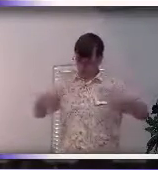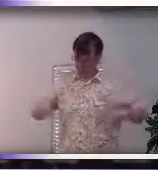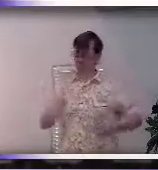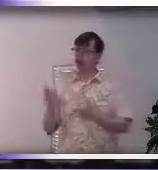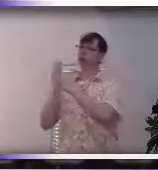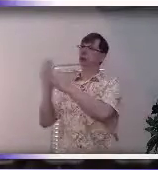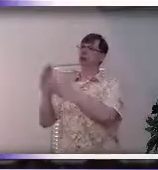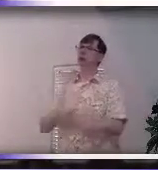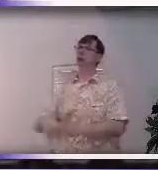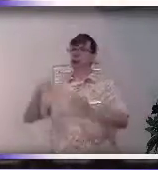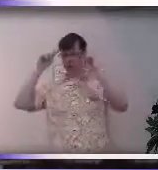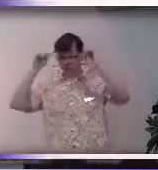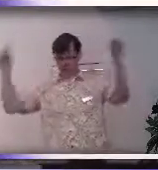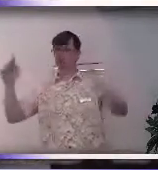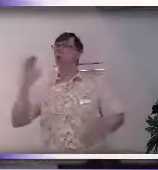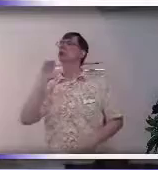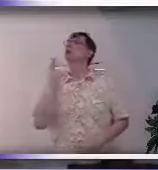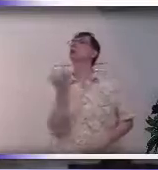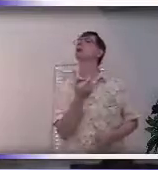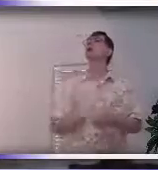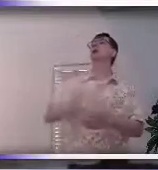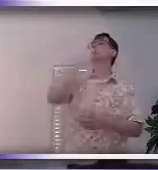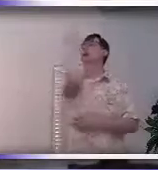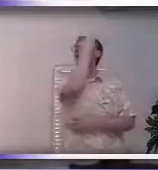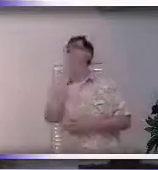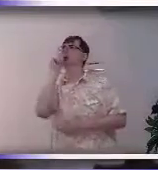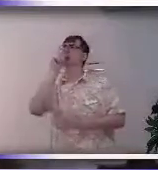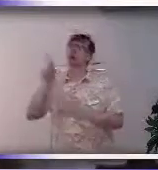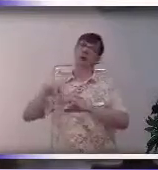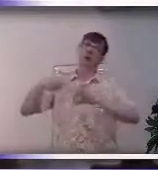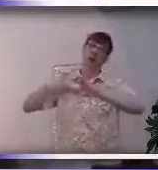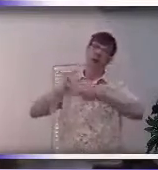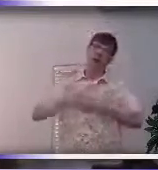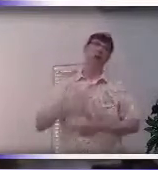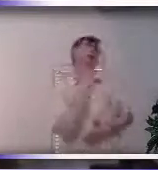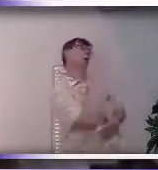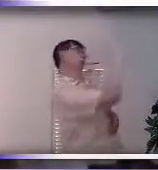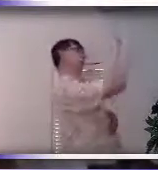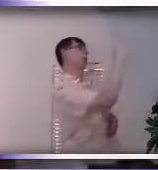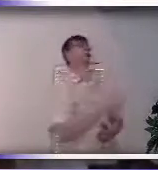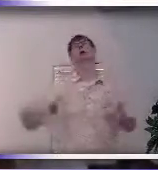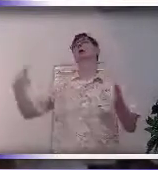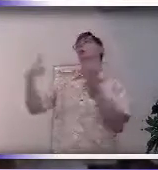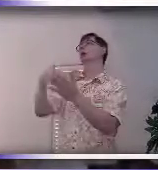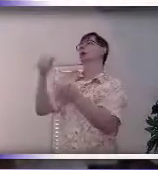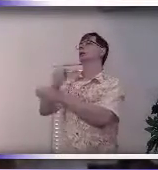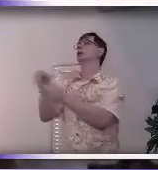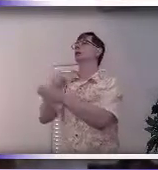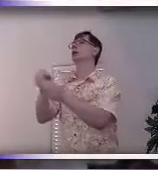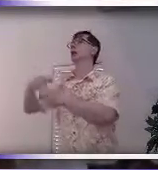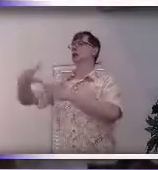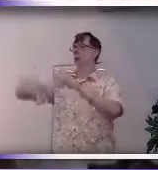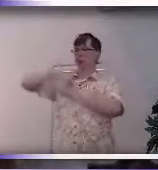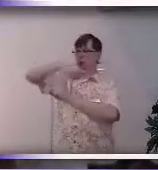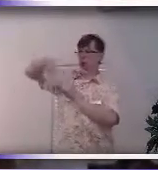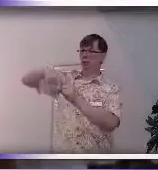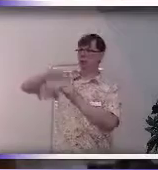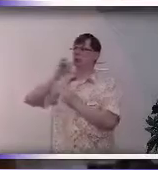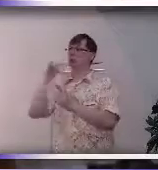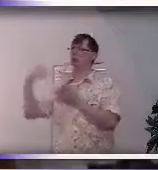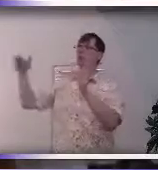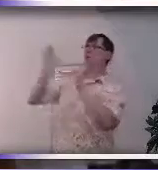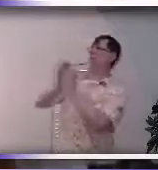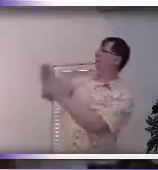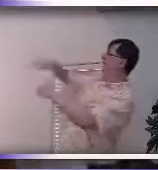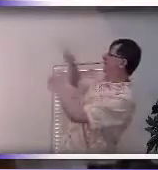we can decide, because we are made in the image and likeness of God, to recreate our world. To stop